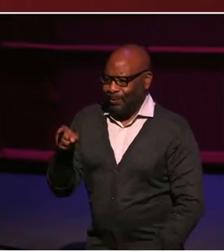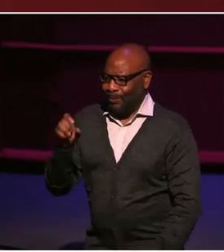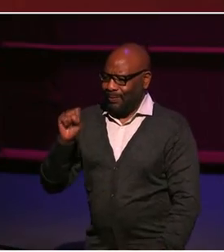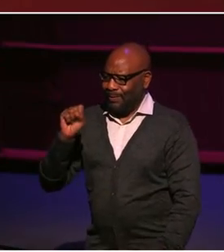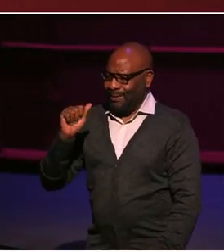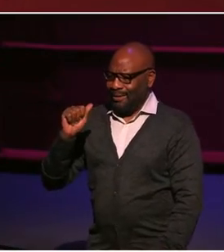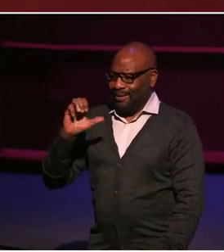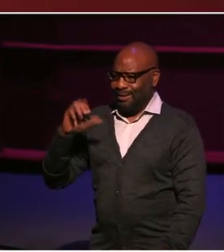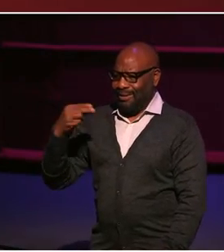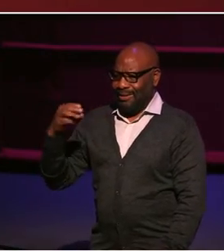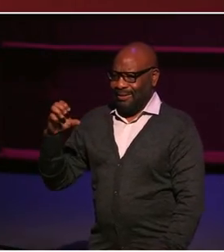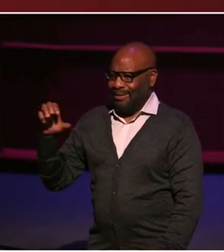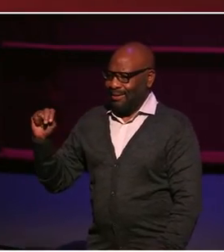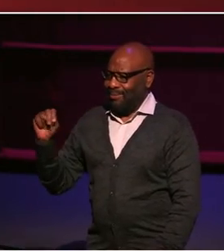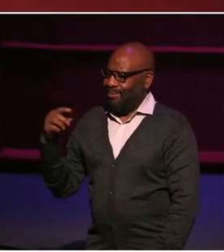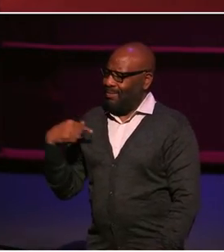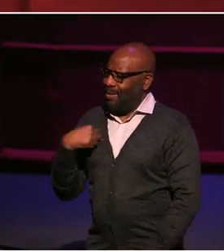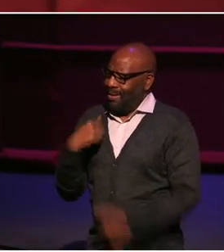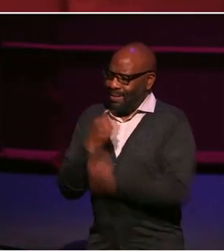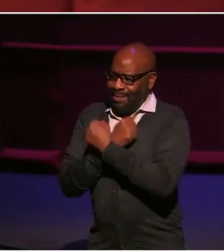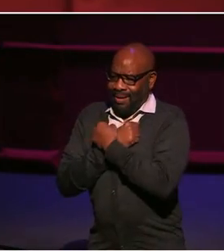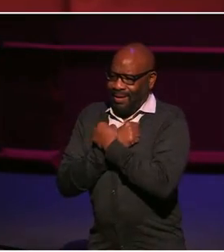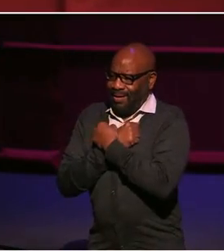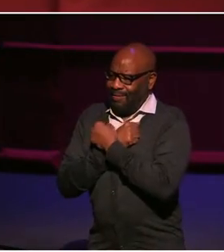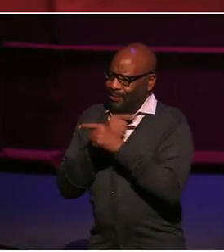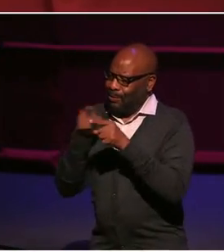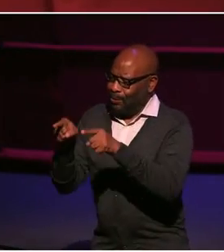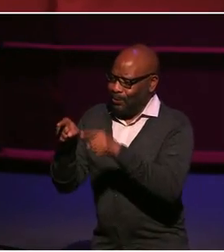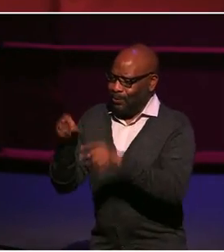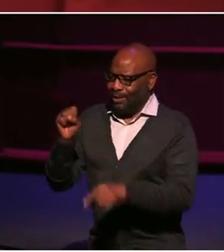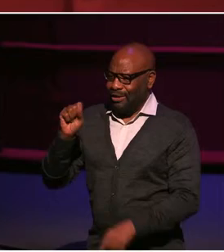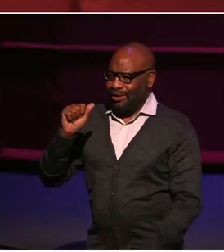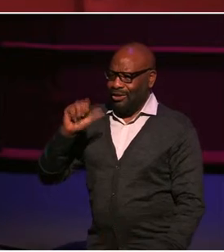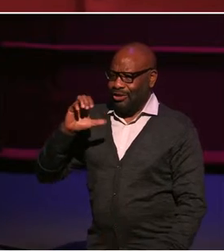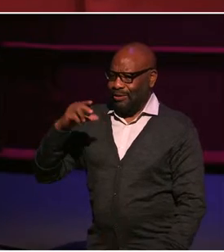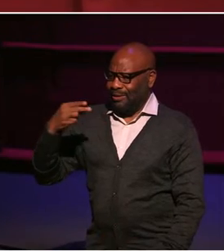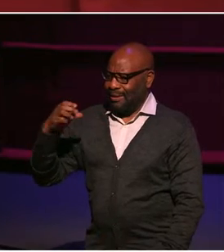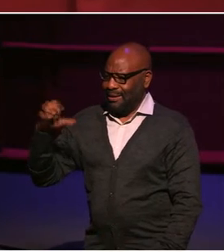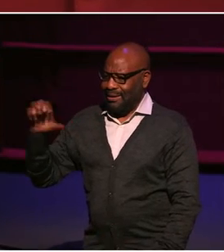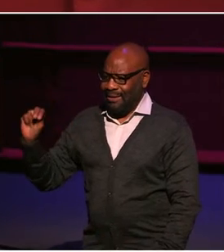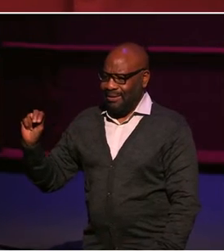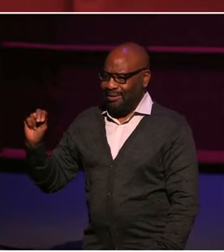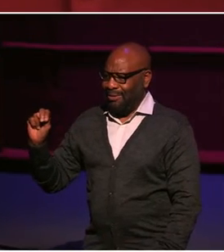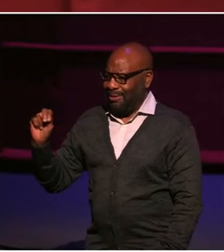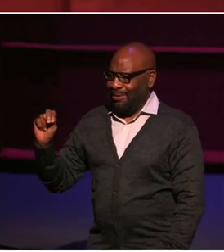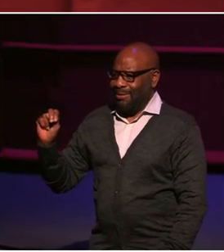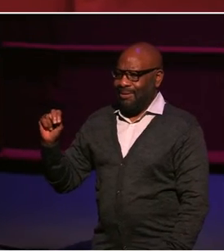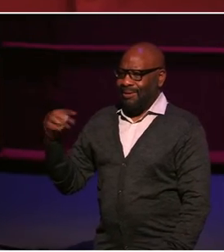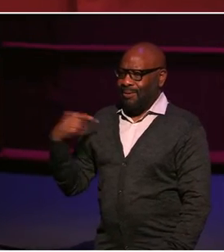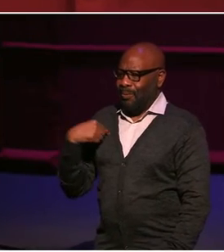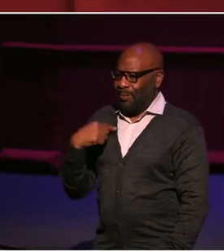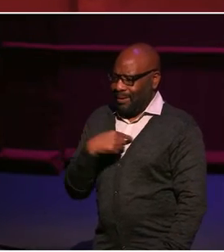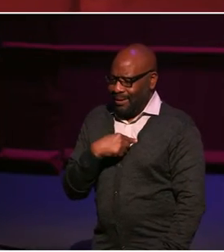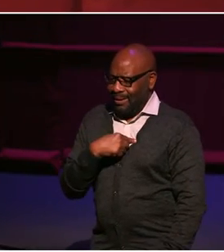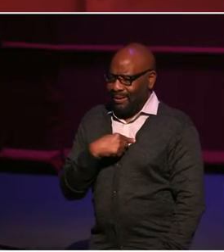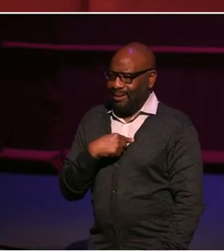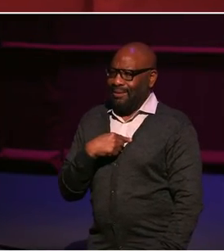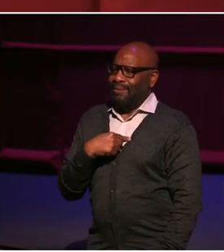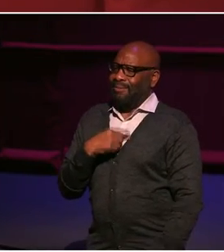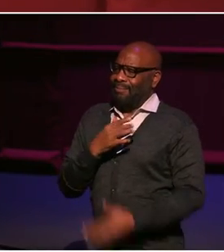Sacheen. Us hate your love, we love you, Sacheen. Us wallach chat,